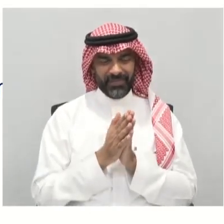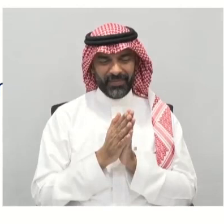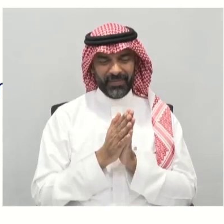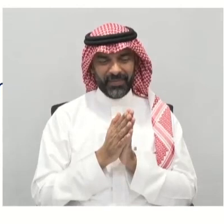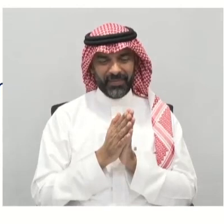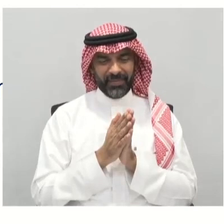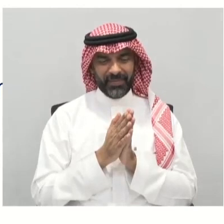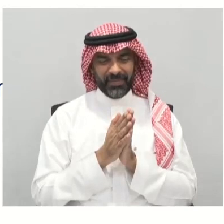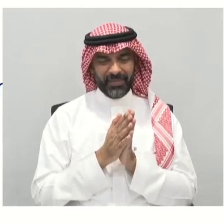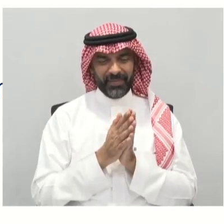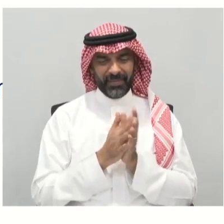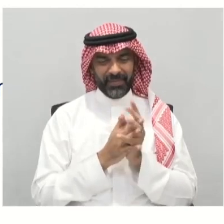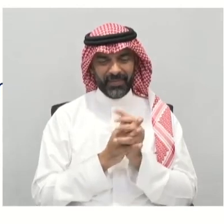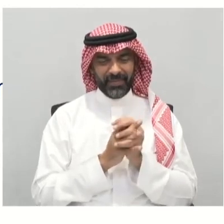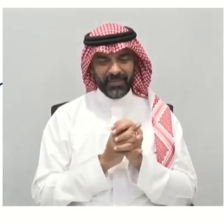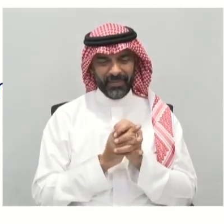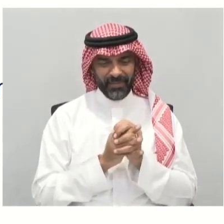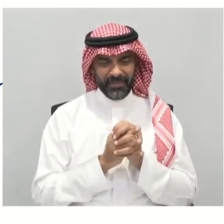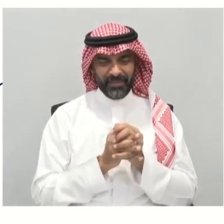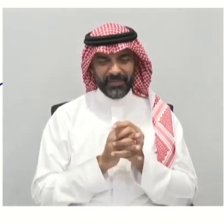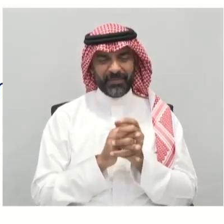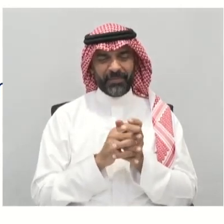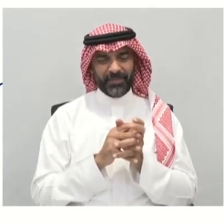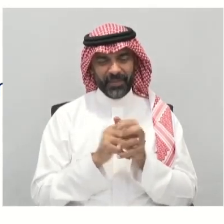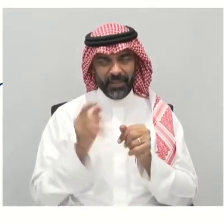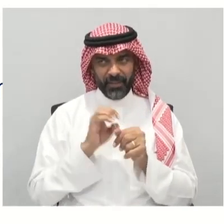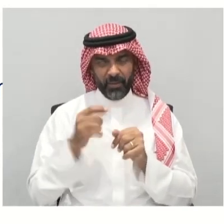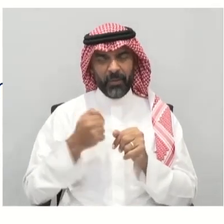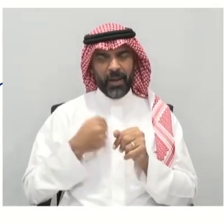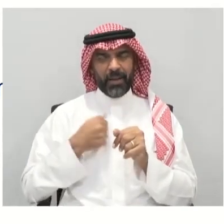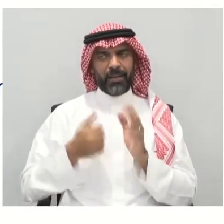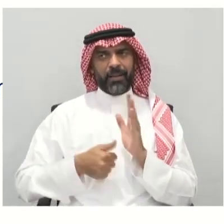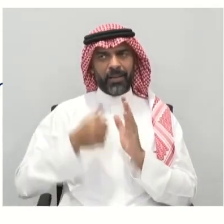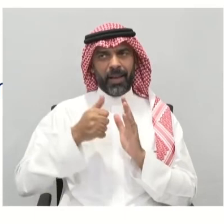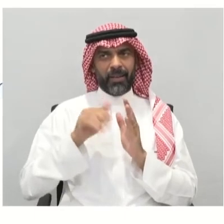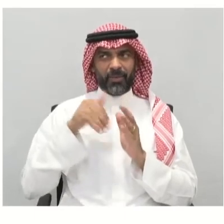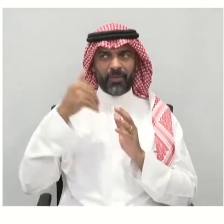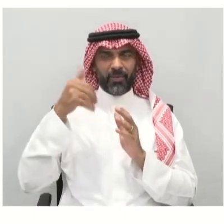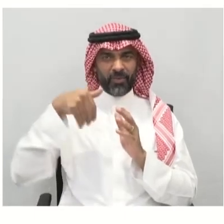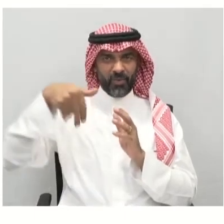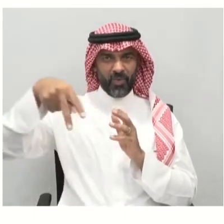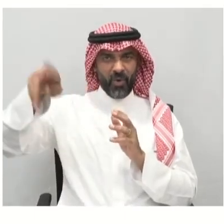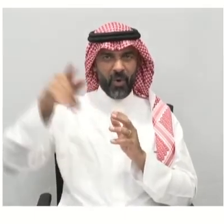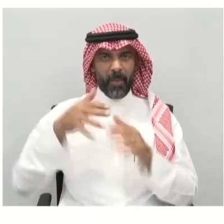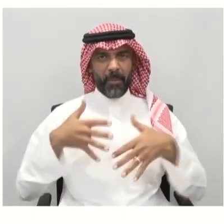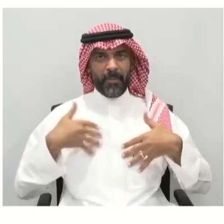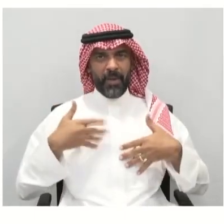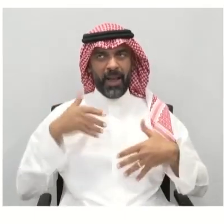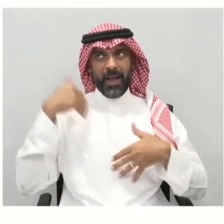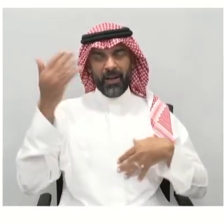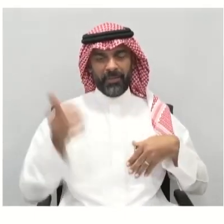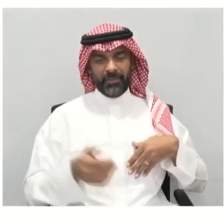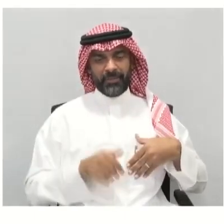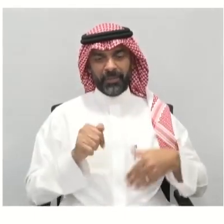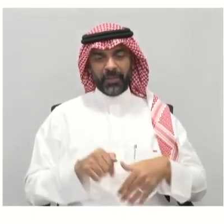So why do you like this kind of weather? I can go out and play when it's sunny. All right, now